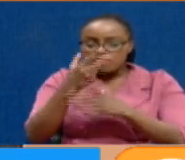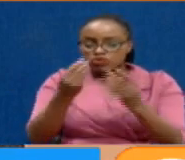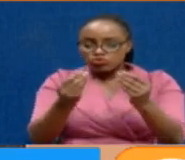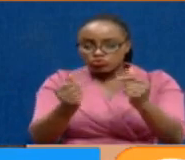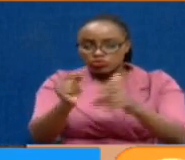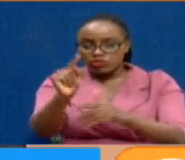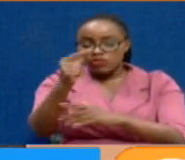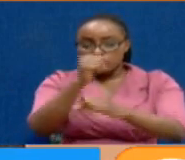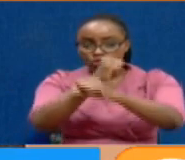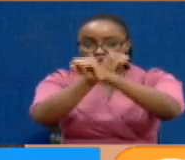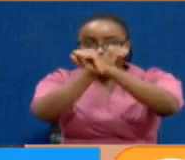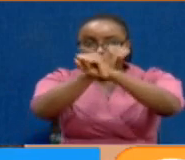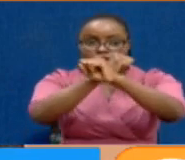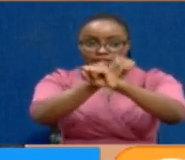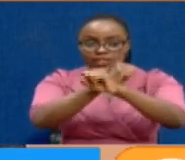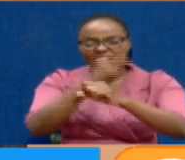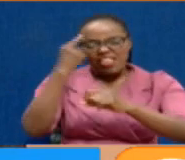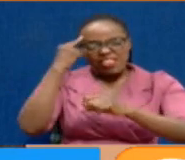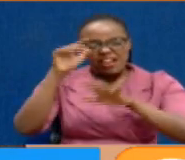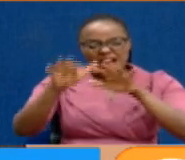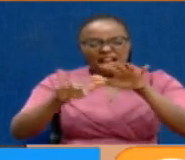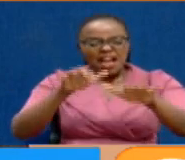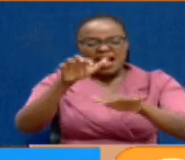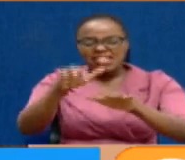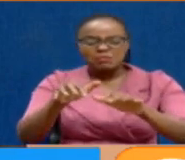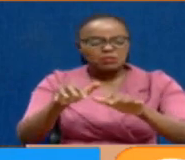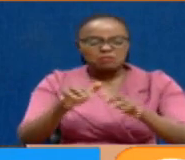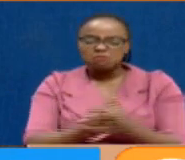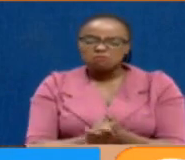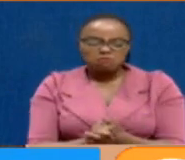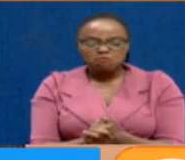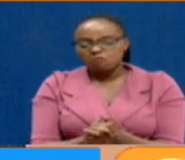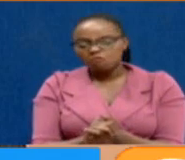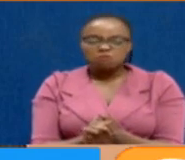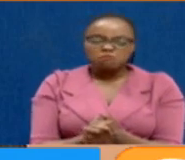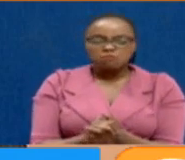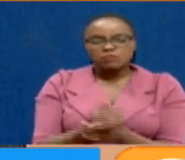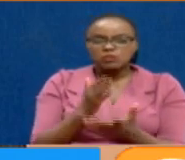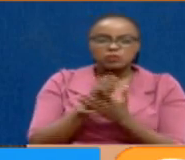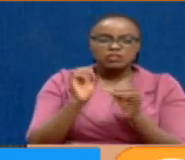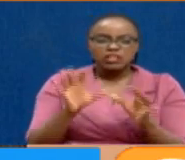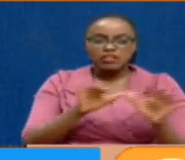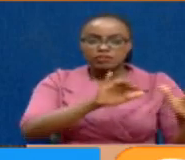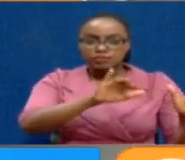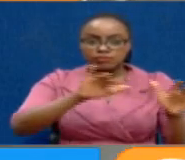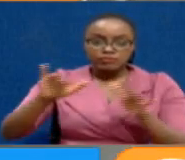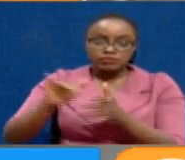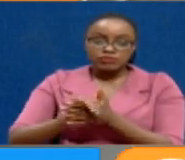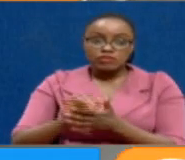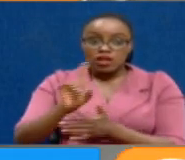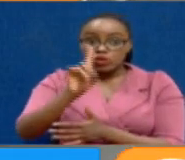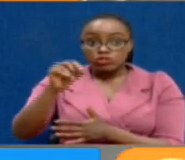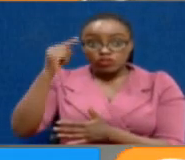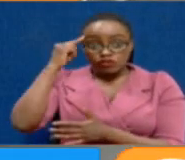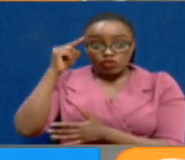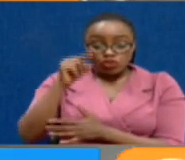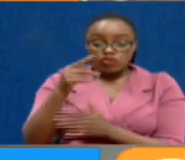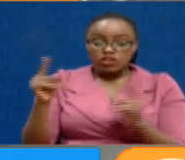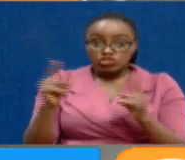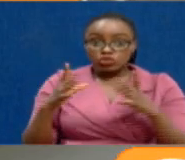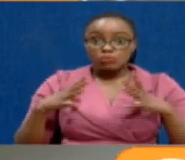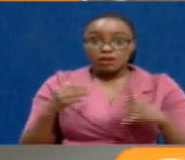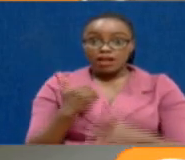of preventing. So animals, I think it's a bit of a far stretch for now. Okay. Dr. Vasika, there's a quick question here for you before I take a quick